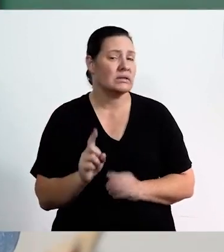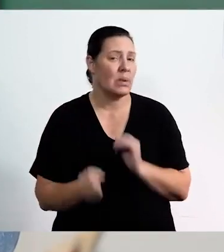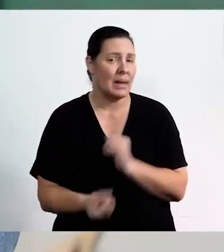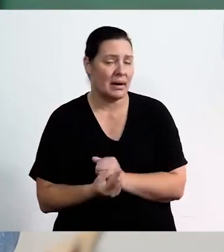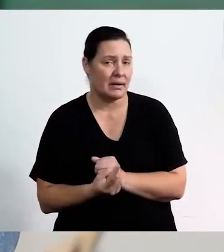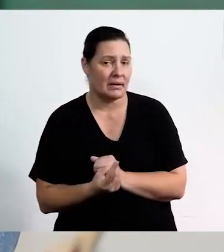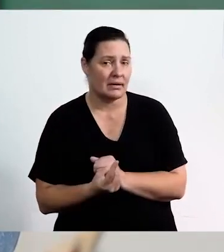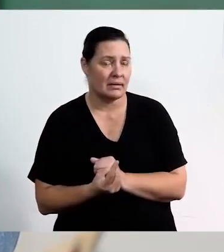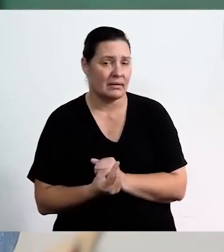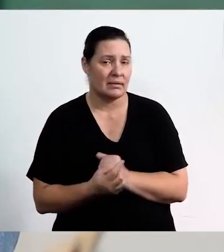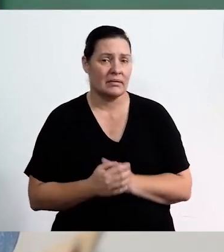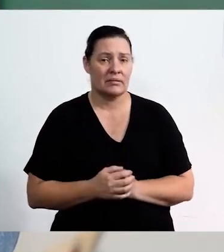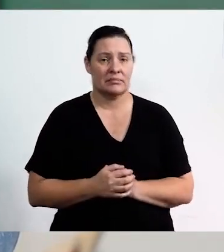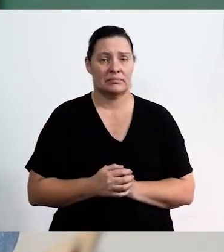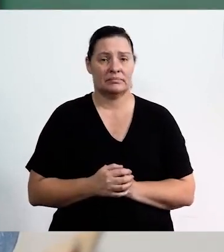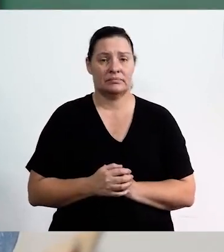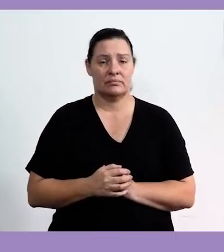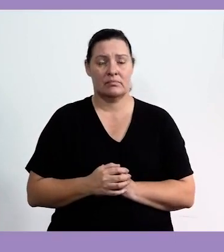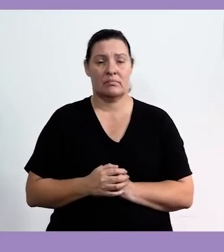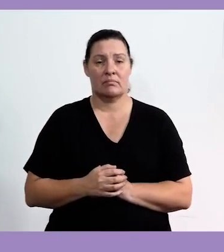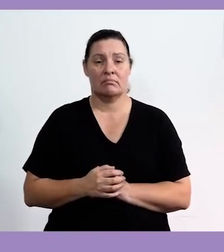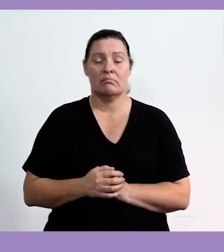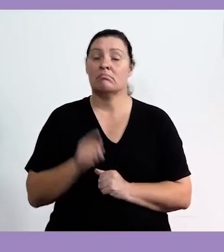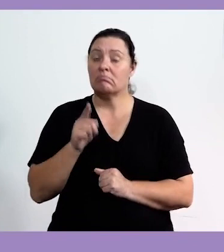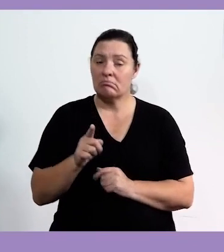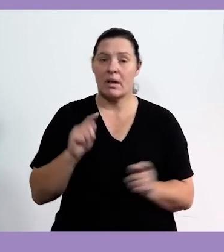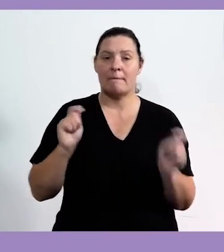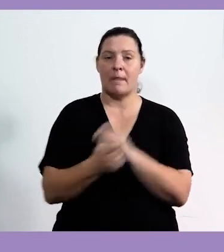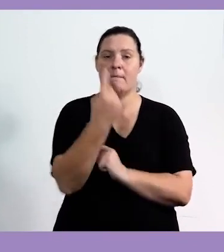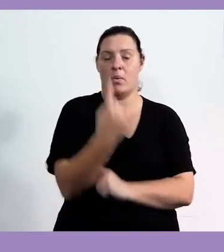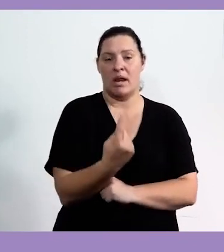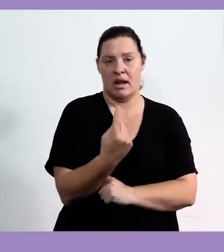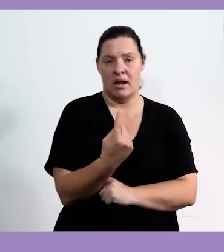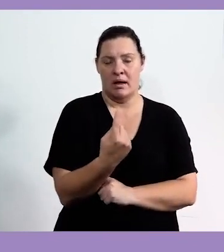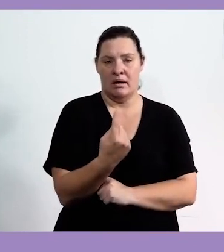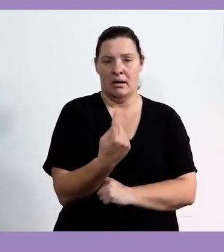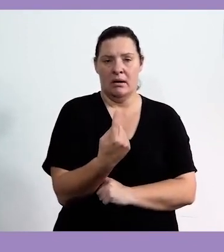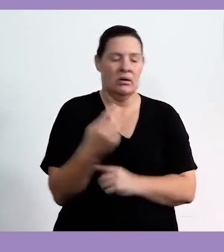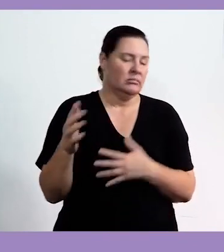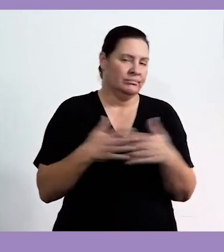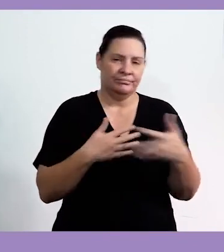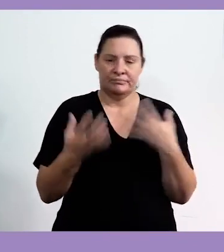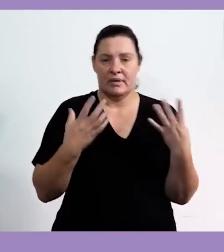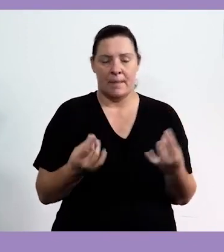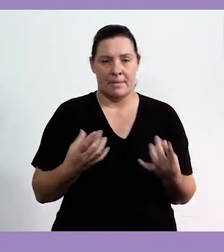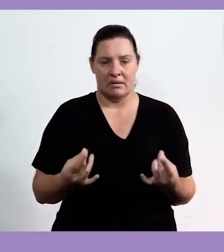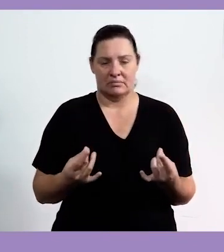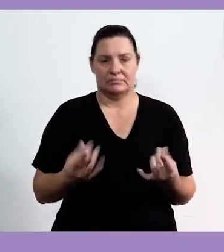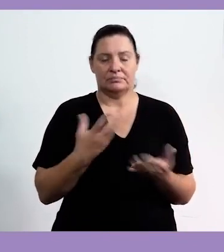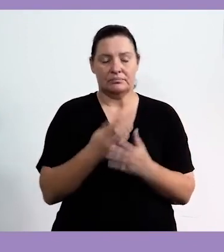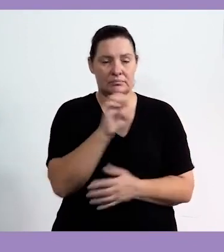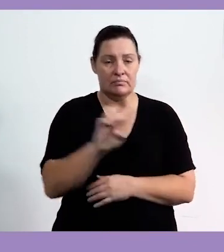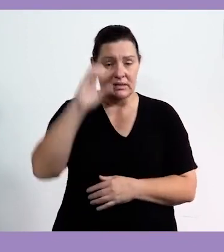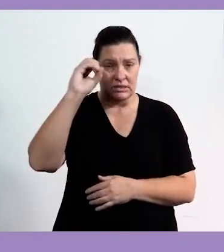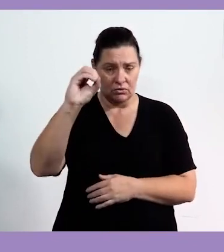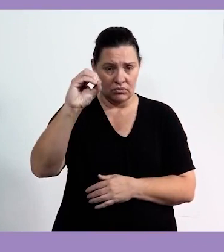What is going to happen there? That will become a 1. So any number that